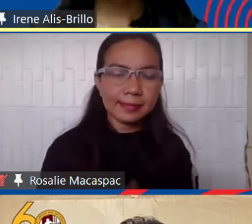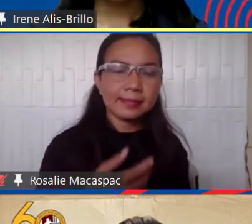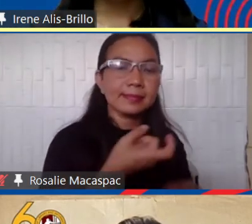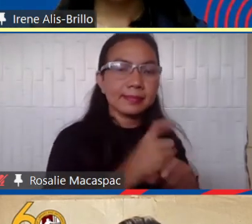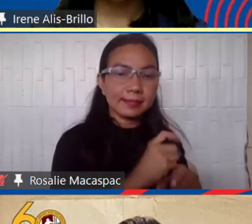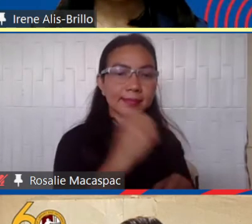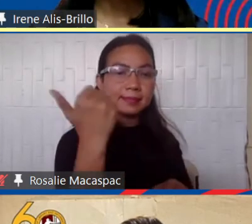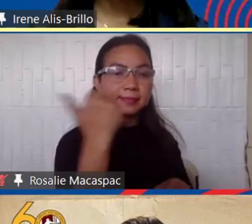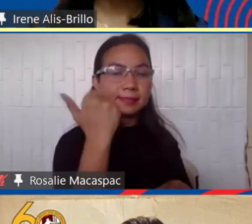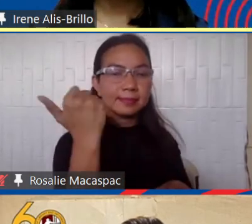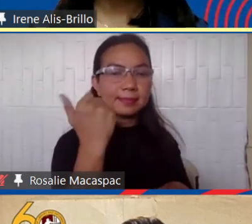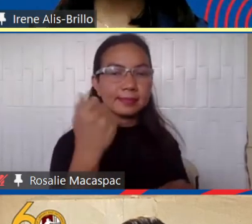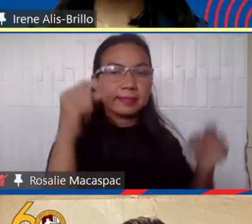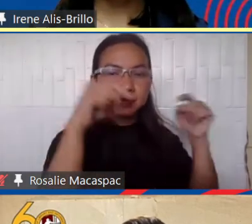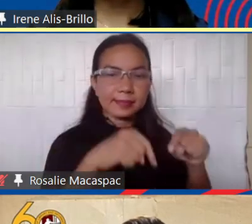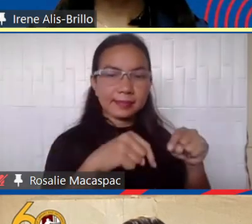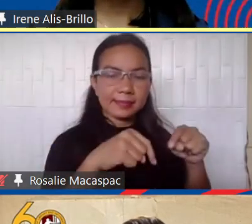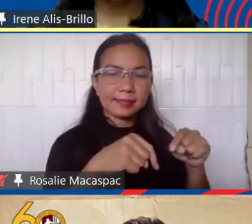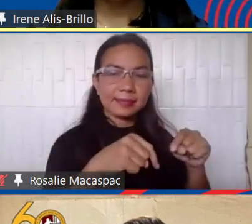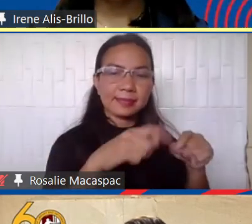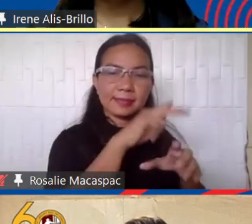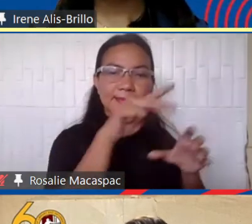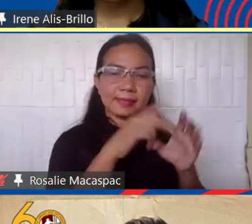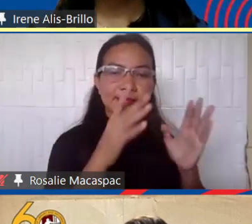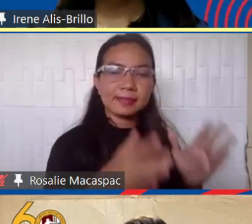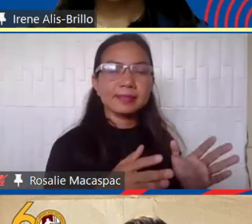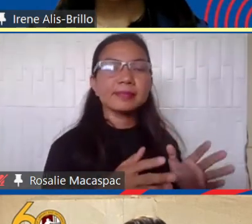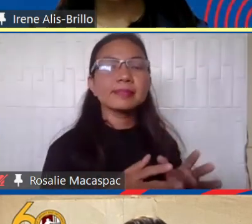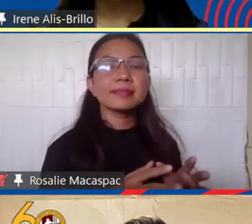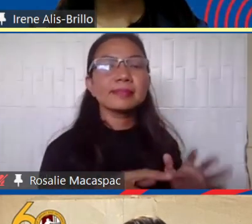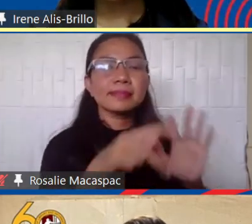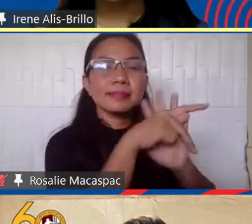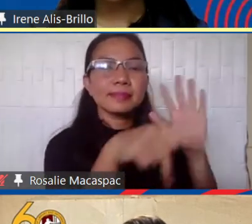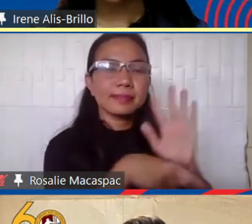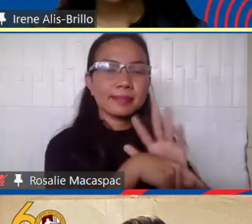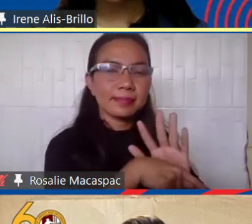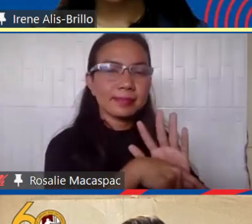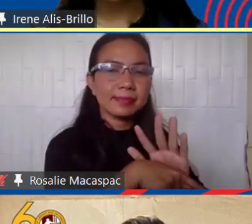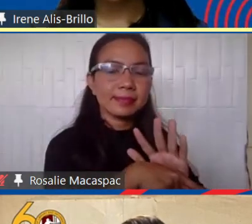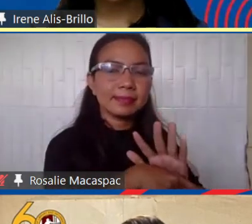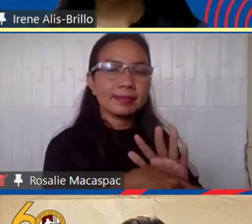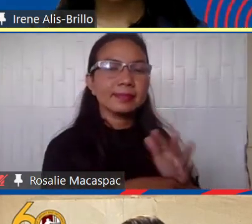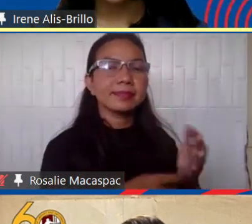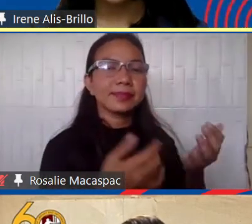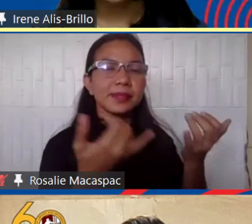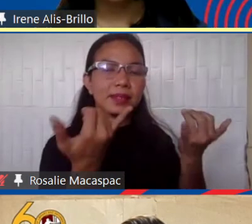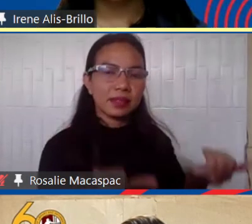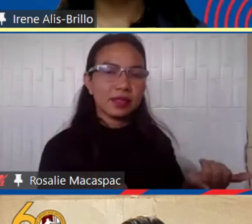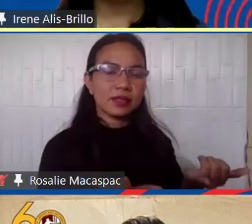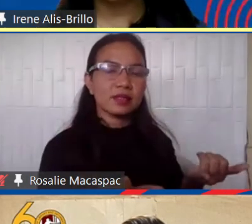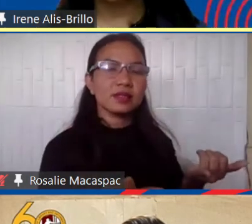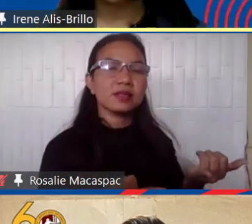anonymous attendee, in terms of policy making and marrying existing policies such as